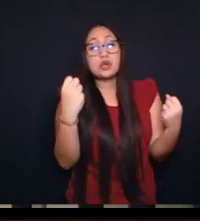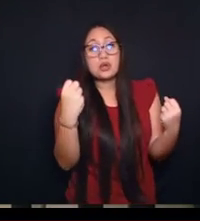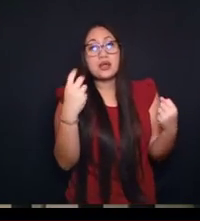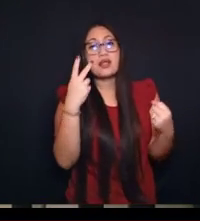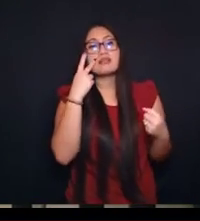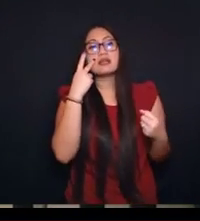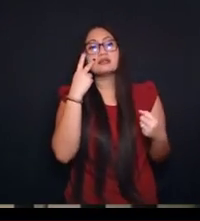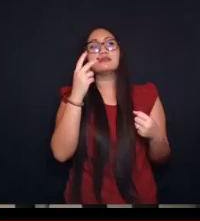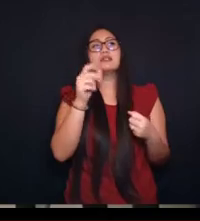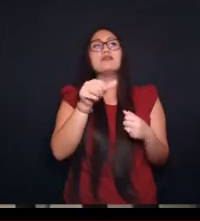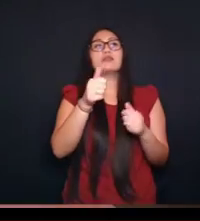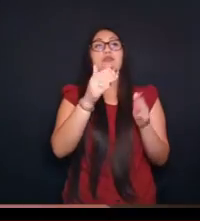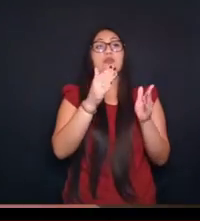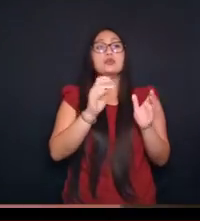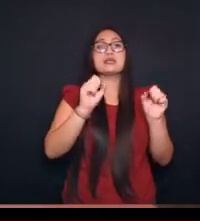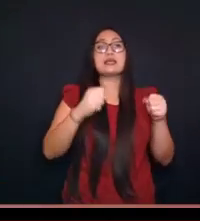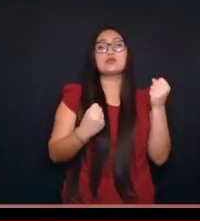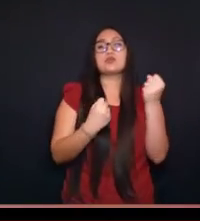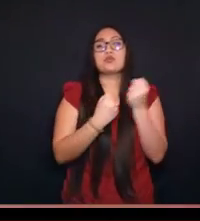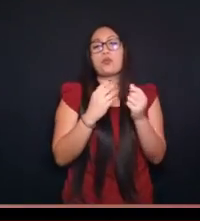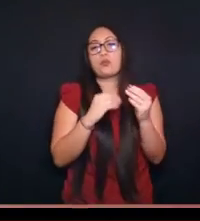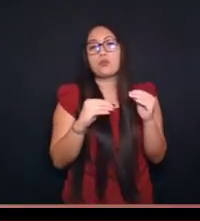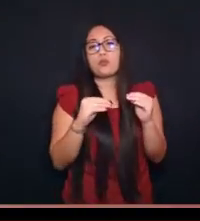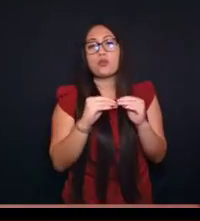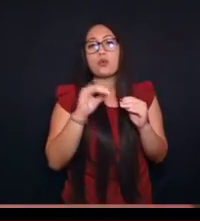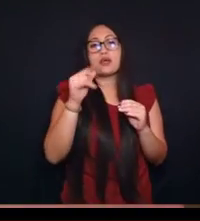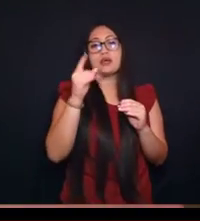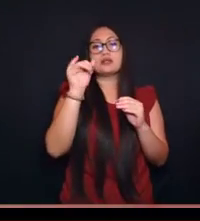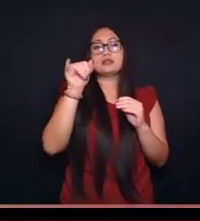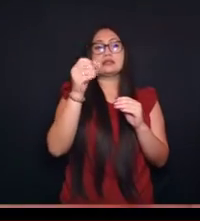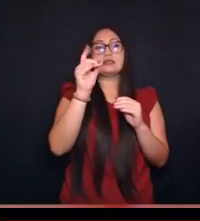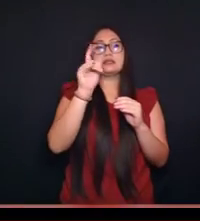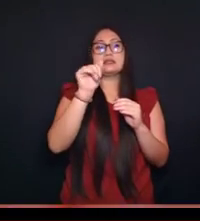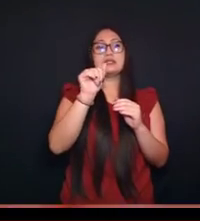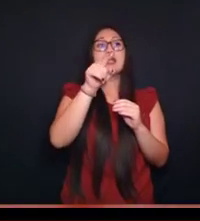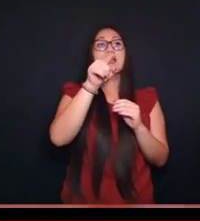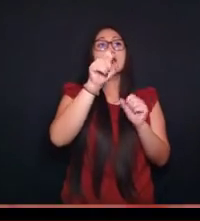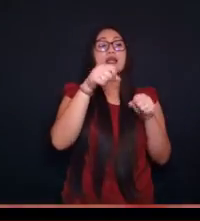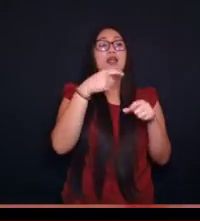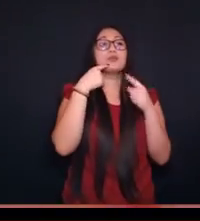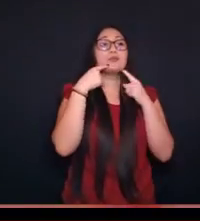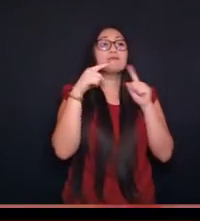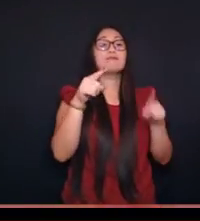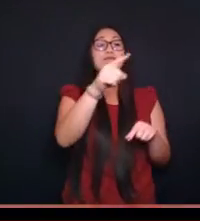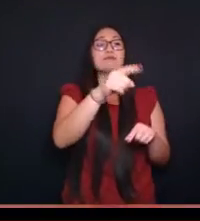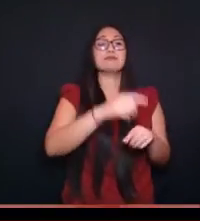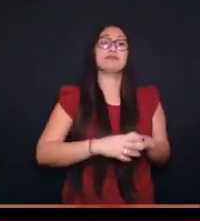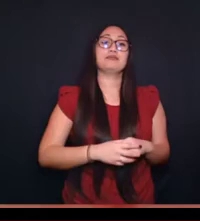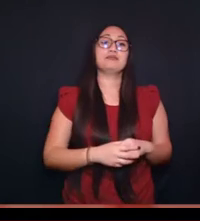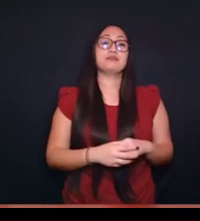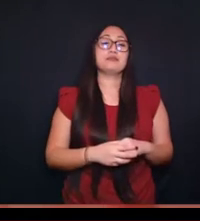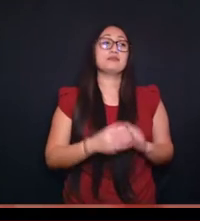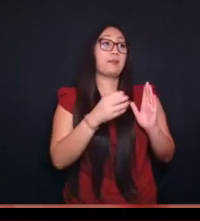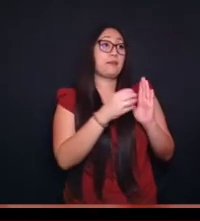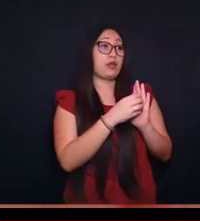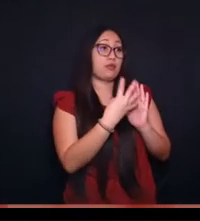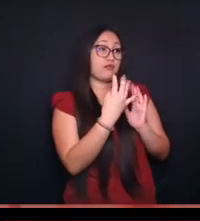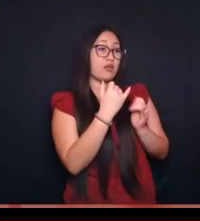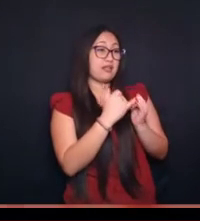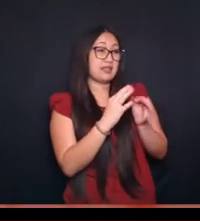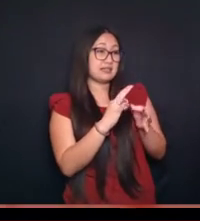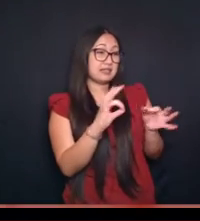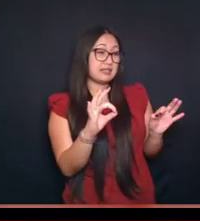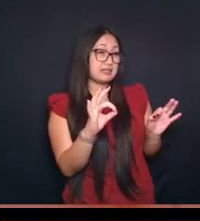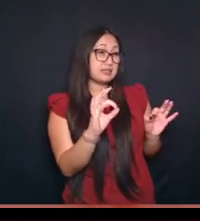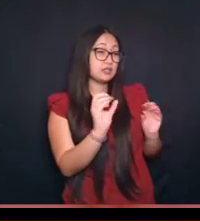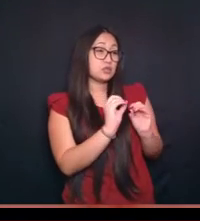it a little bit more. Jada, can you share that with us, please? If paragraph 4, the last sentence says